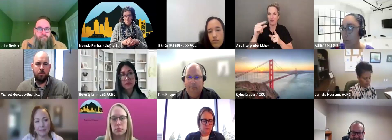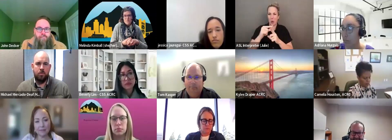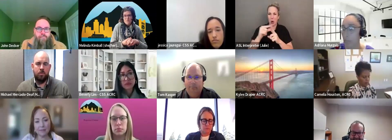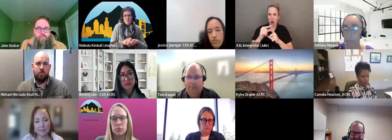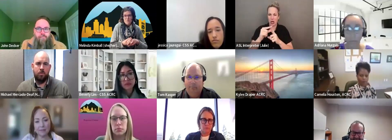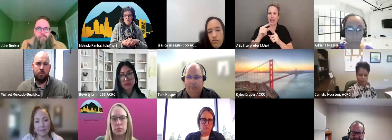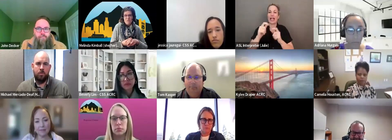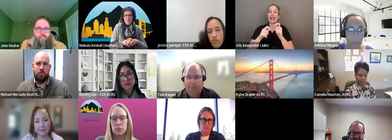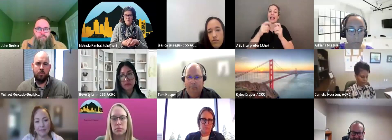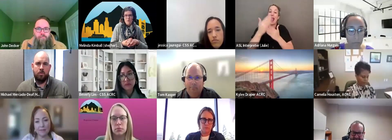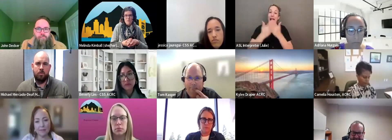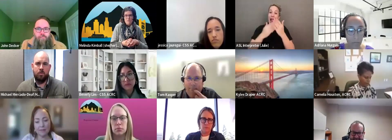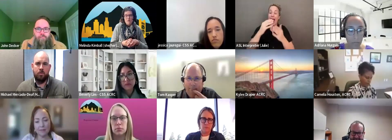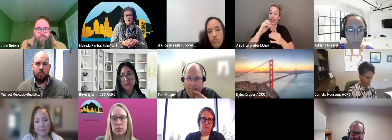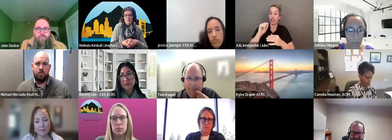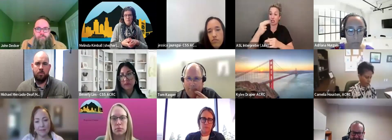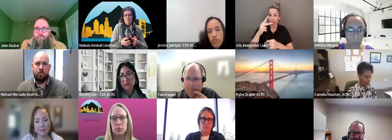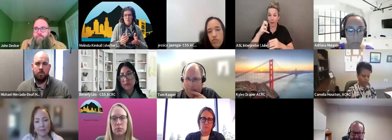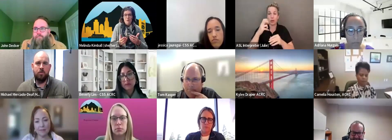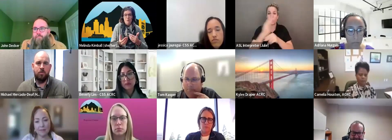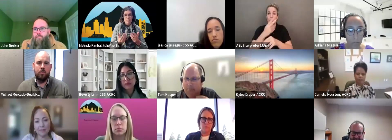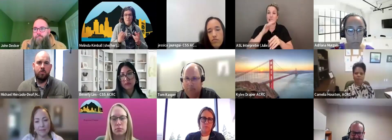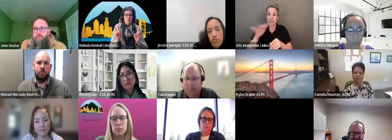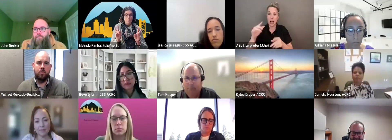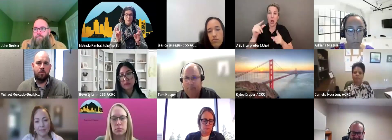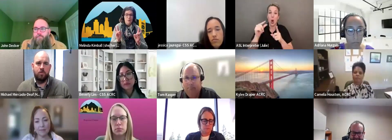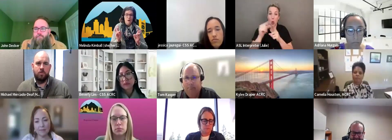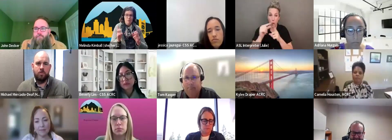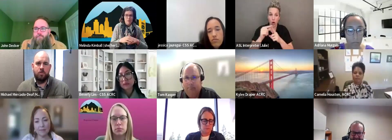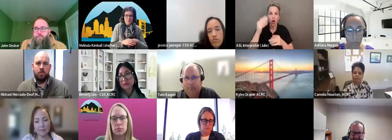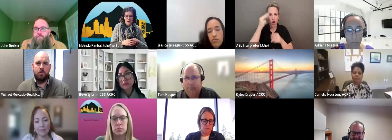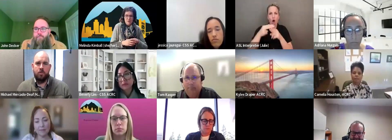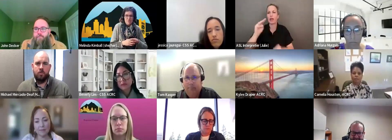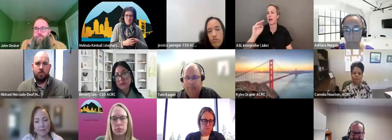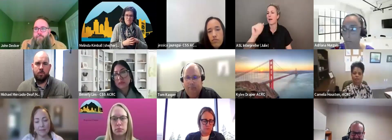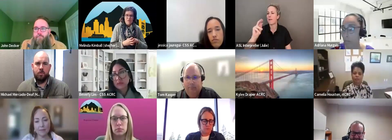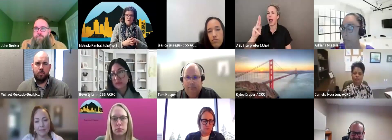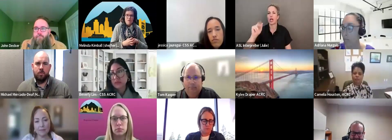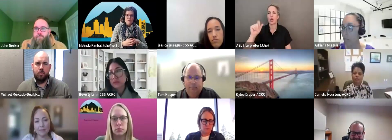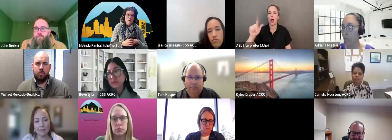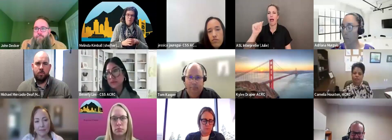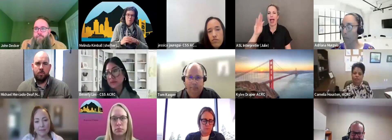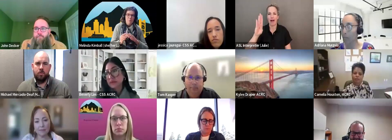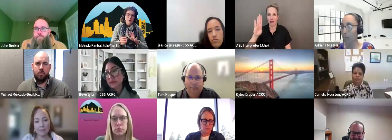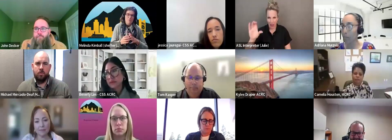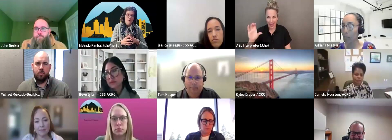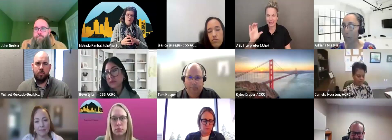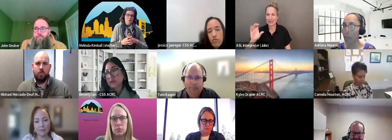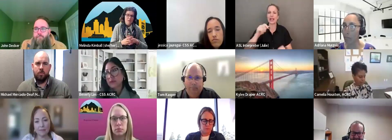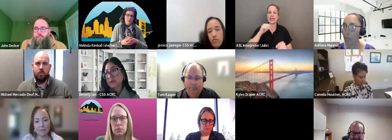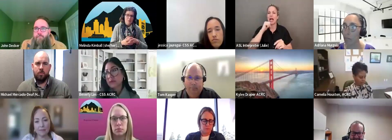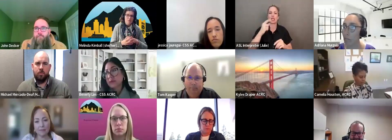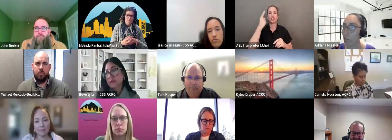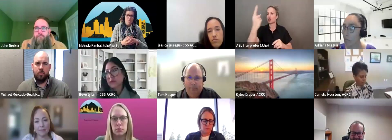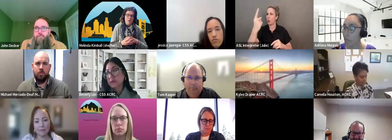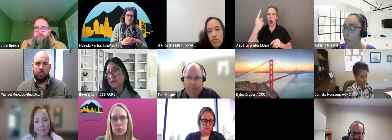hand shapes is used to spell words that we know of. It's called the manual alphabet. Just as there is no one universal